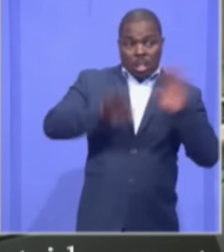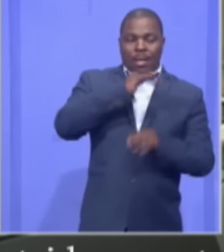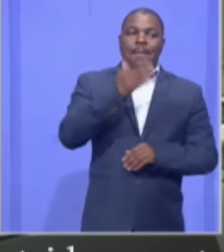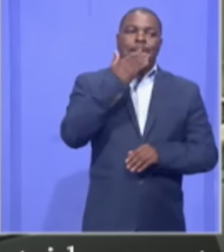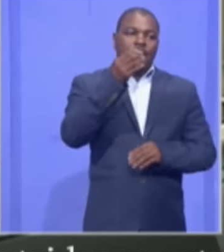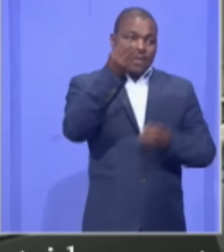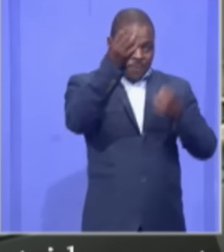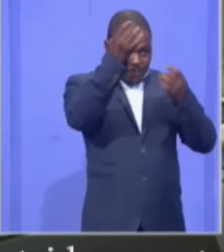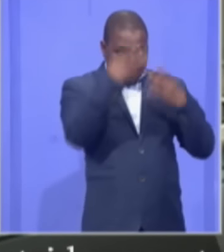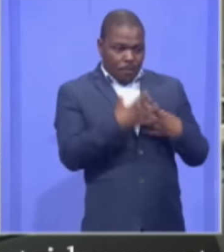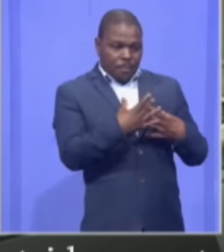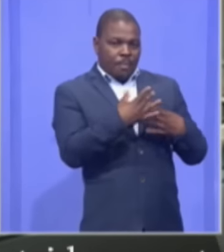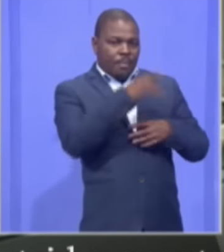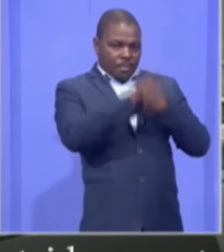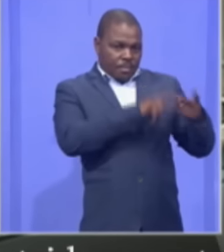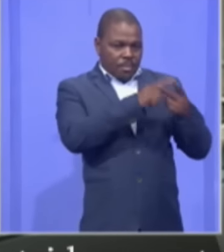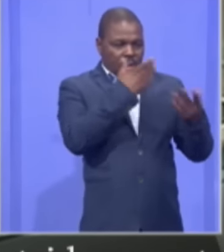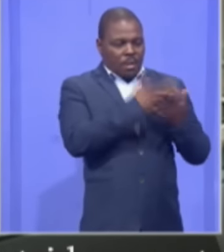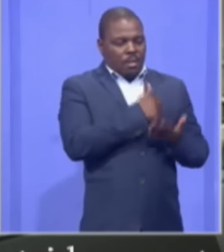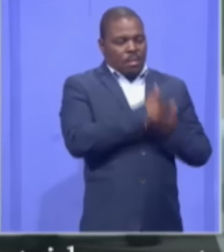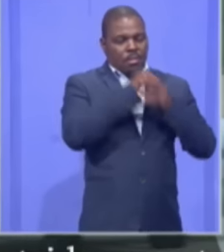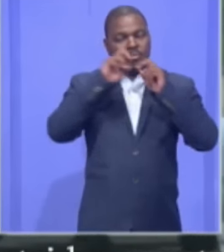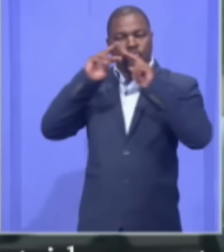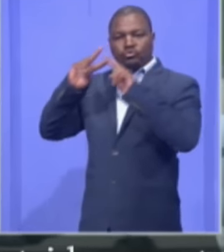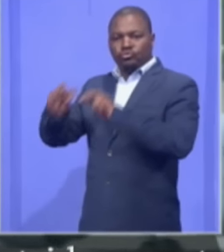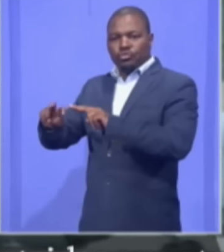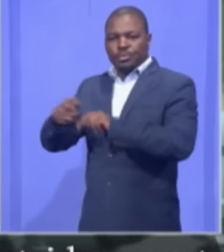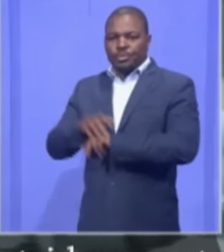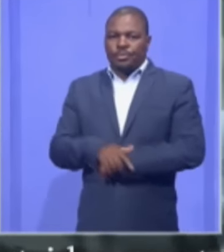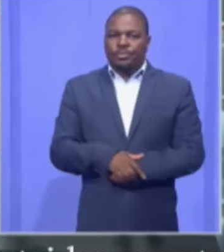ka lesedi le ka thusang dipatlisisong.